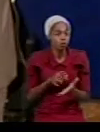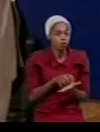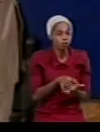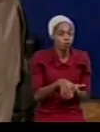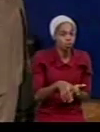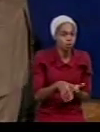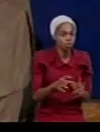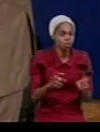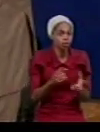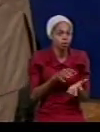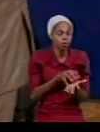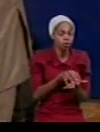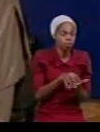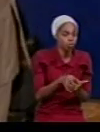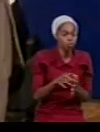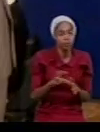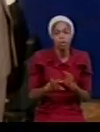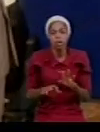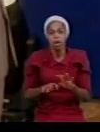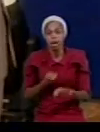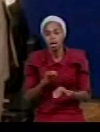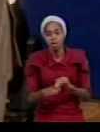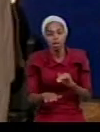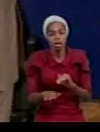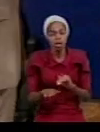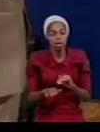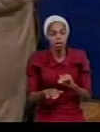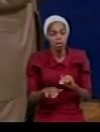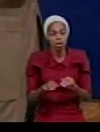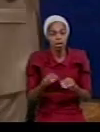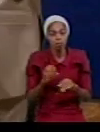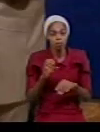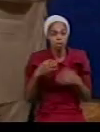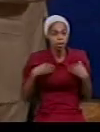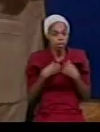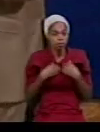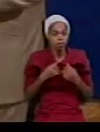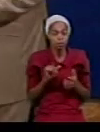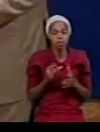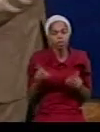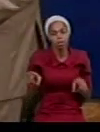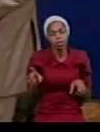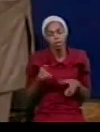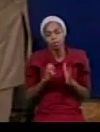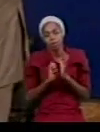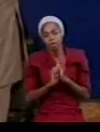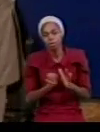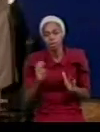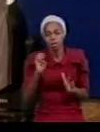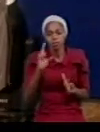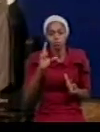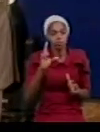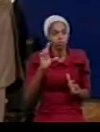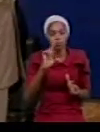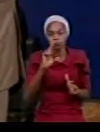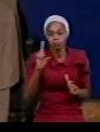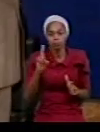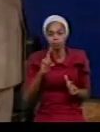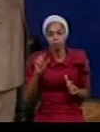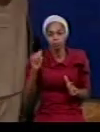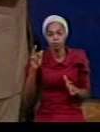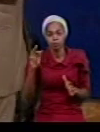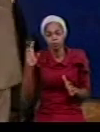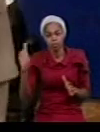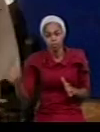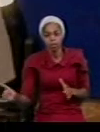that the clean land animals were those that both chewed the cud and patted the hoof.